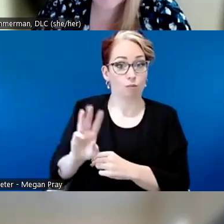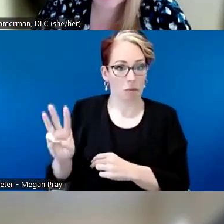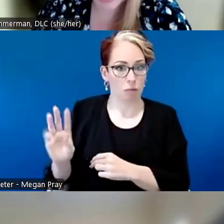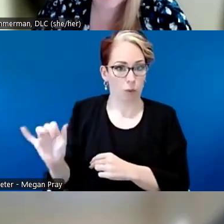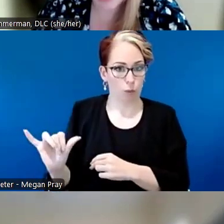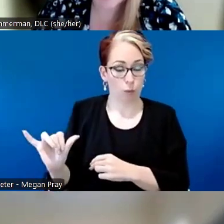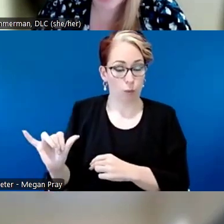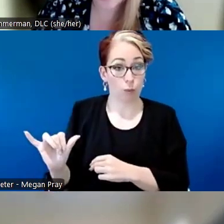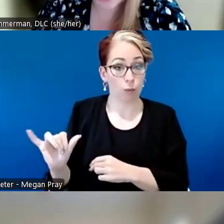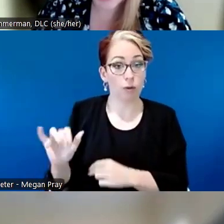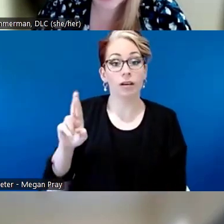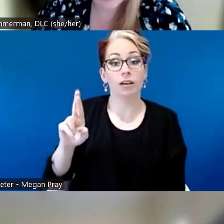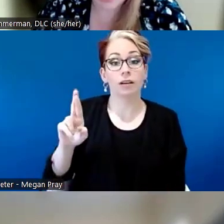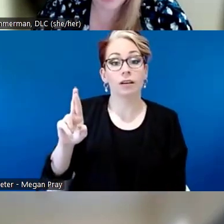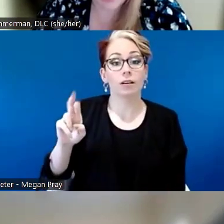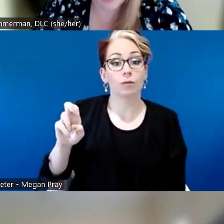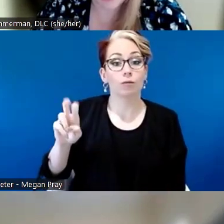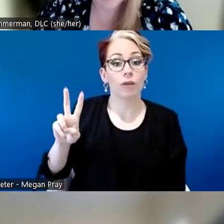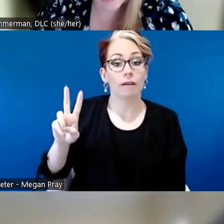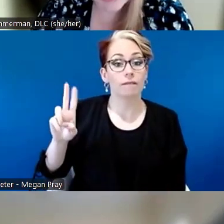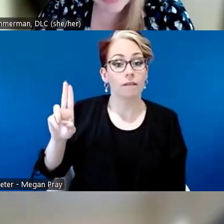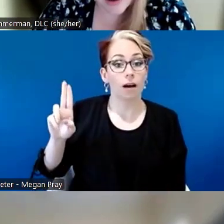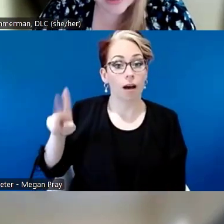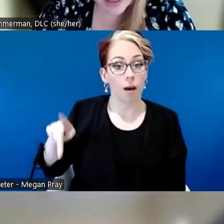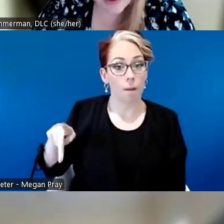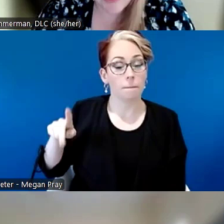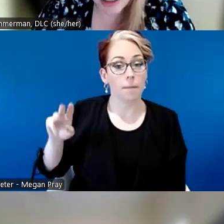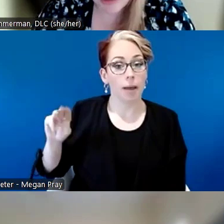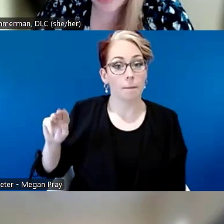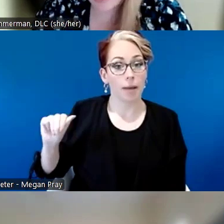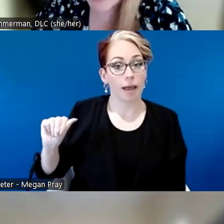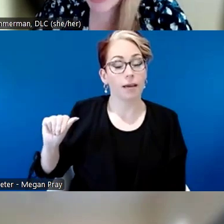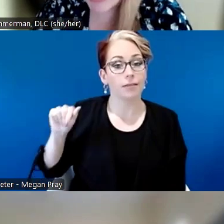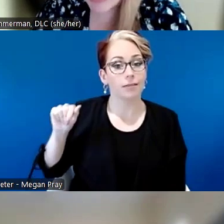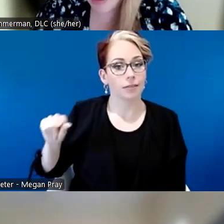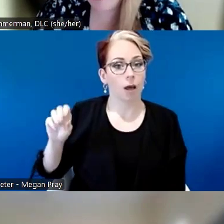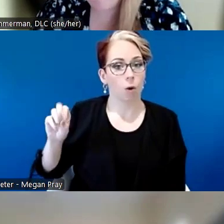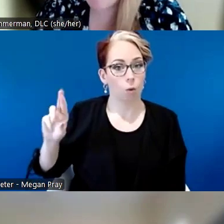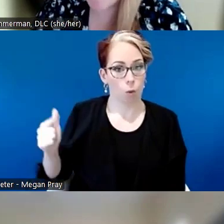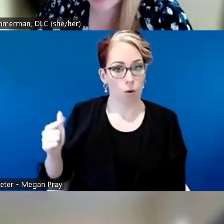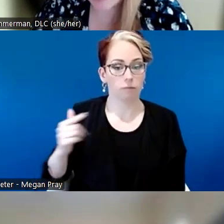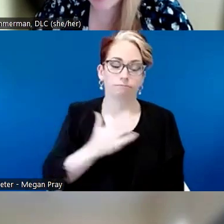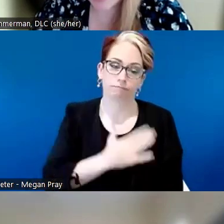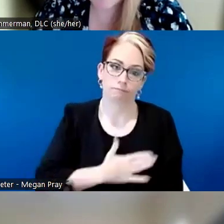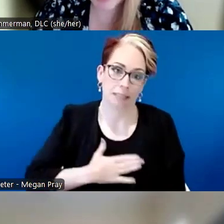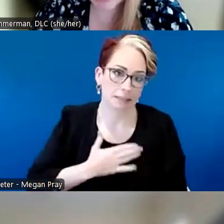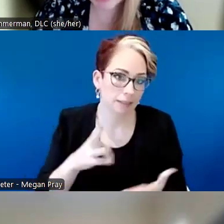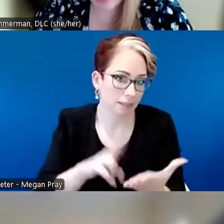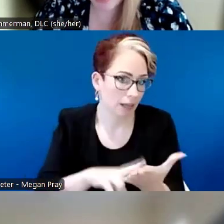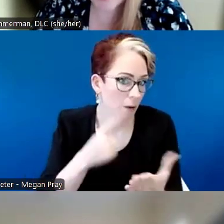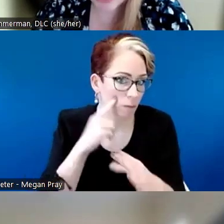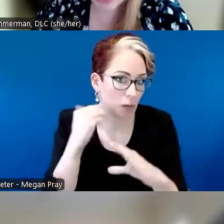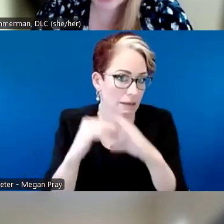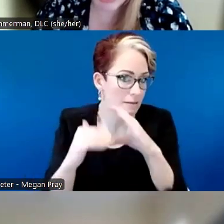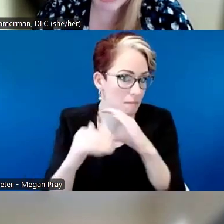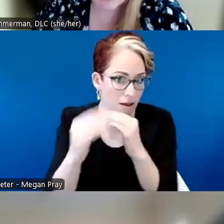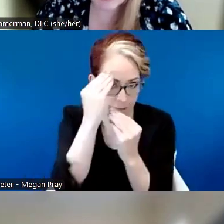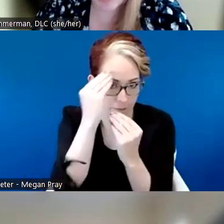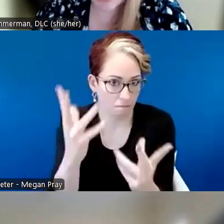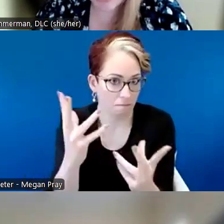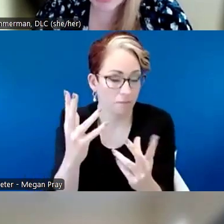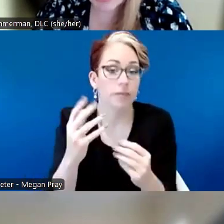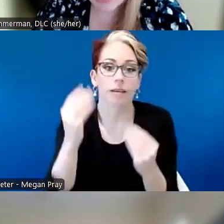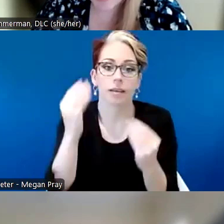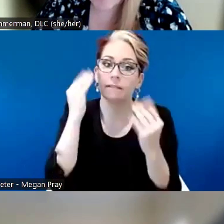at revupma.org. And please sign up for email updates. Information about future trainings